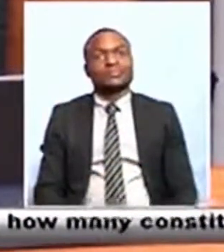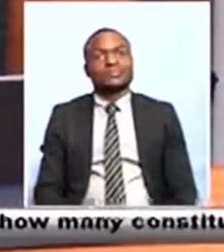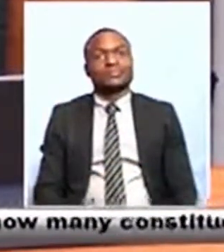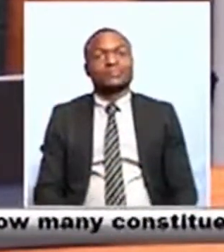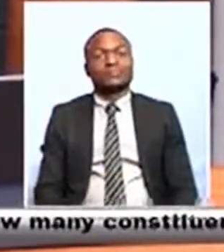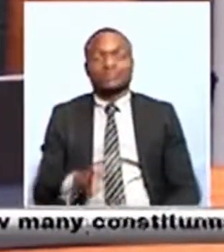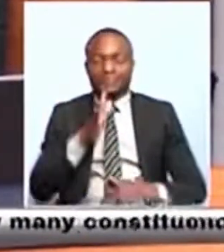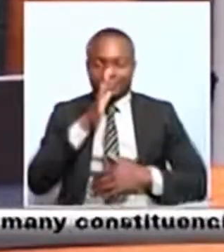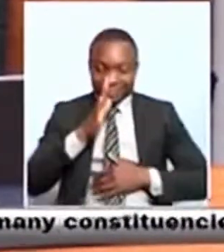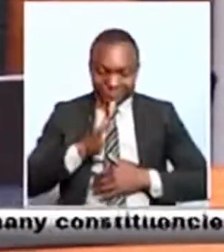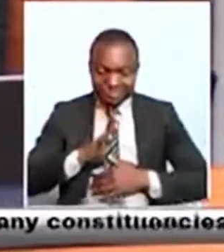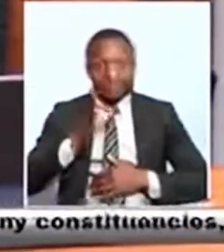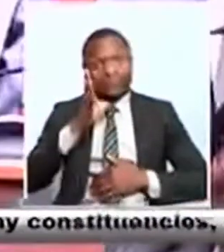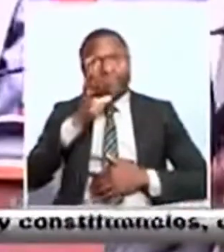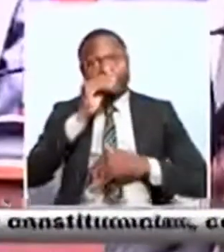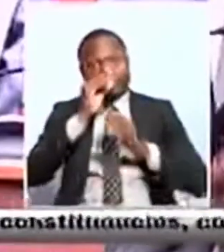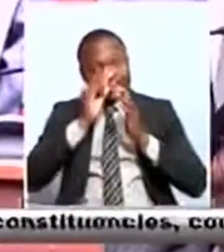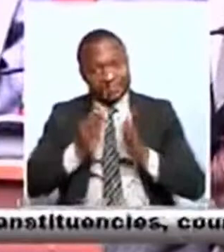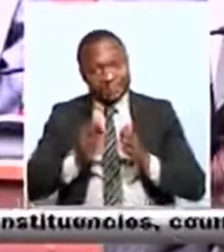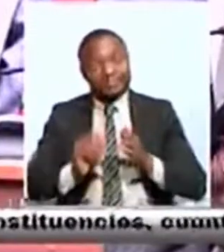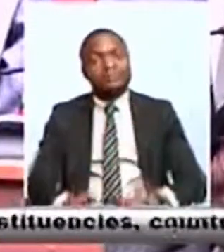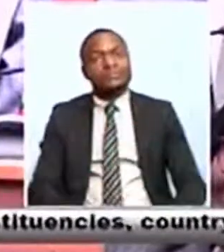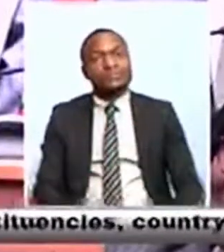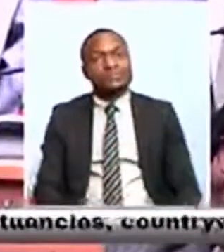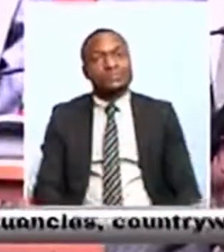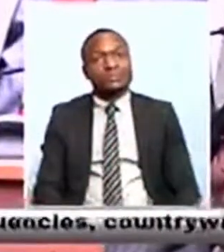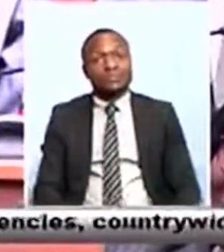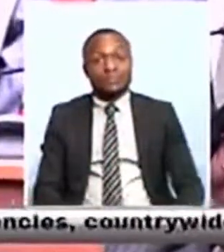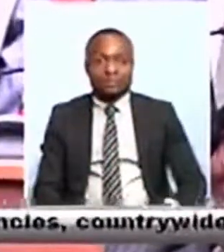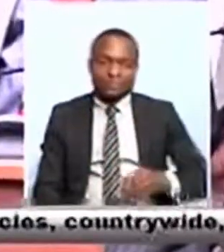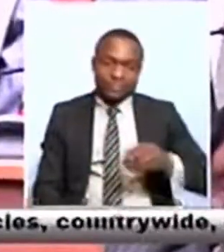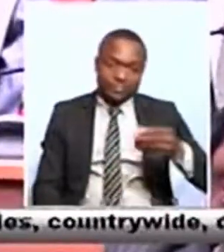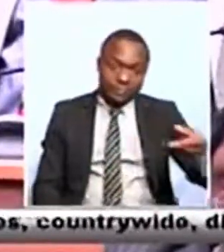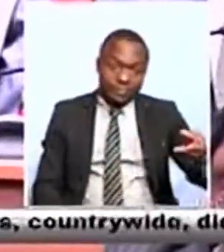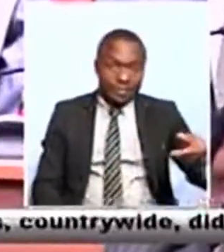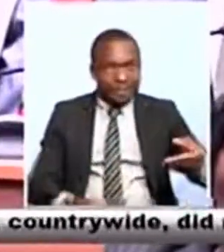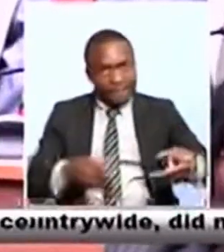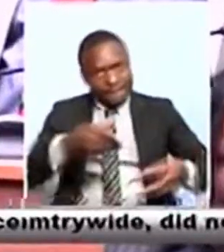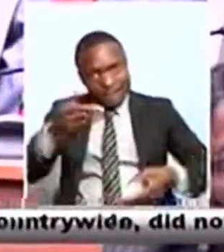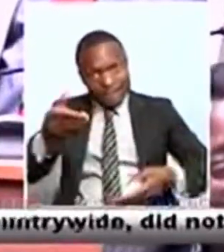Madam Speaker, the disbursement of the CDF